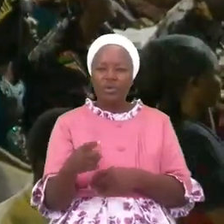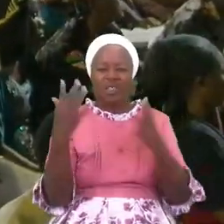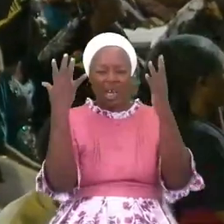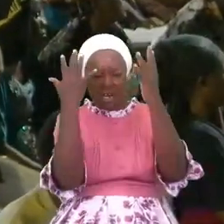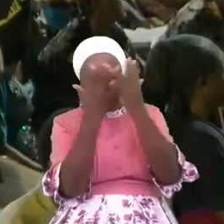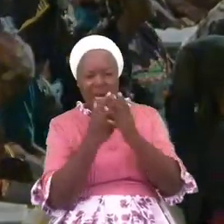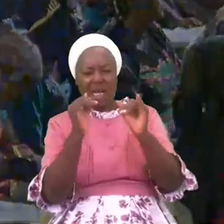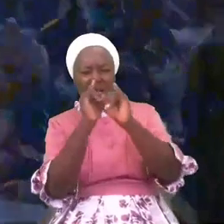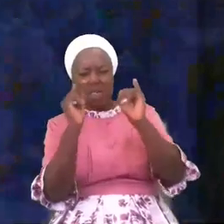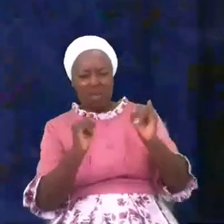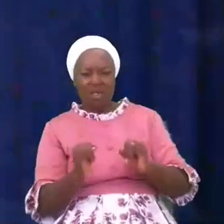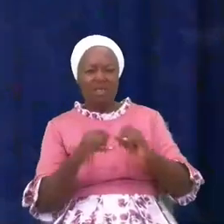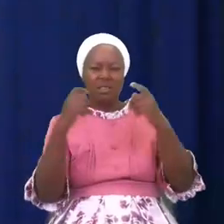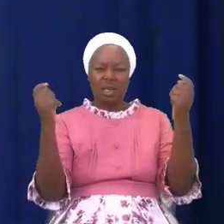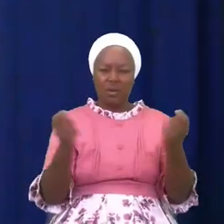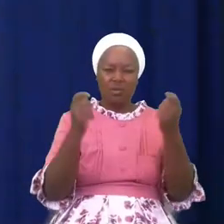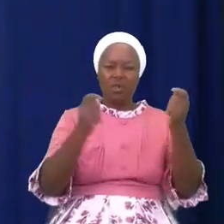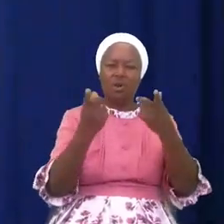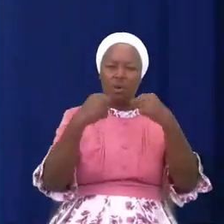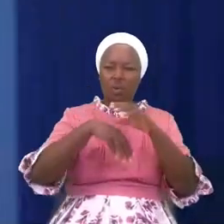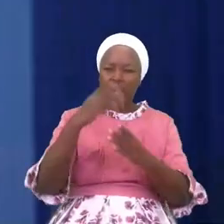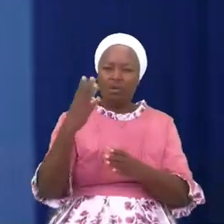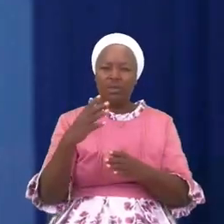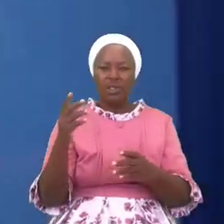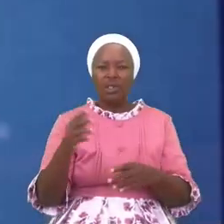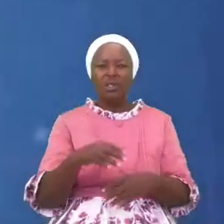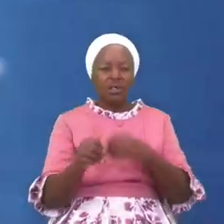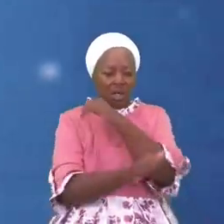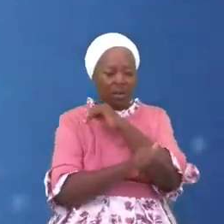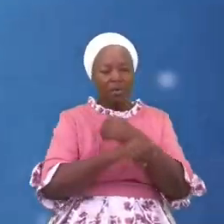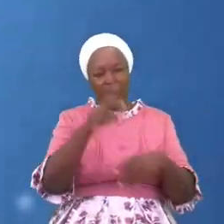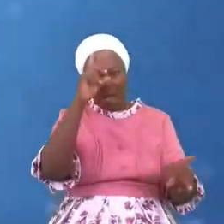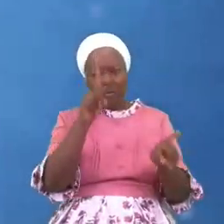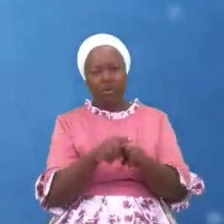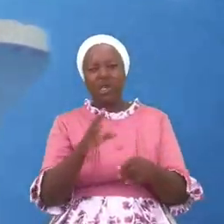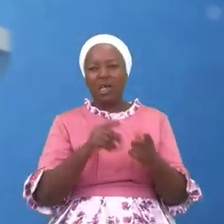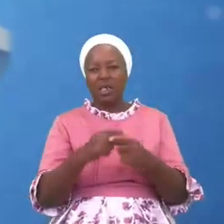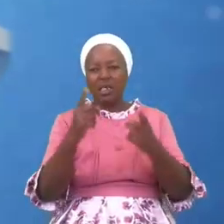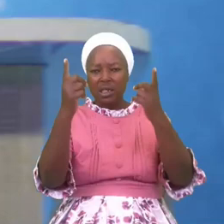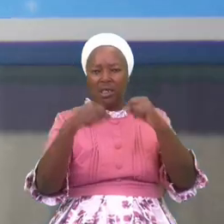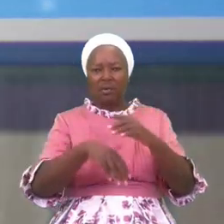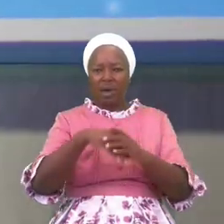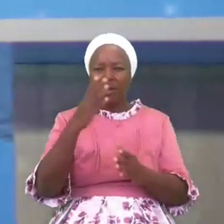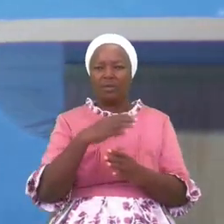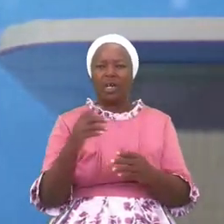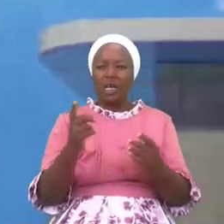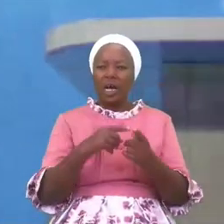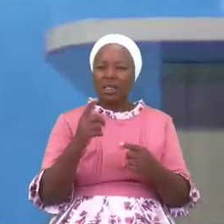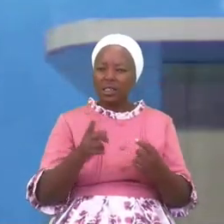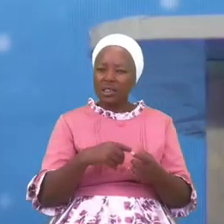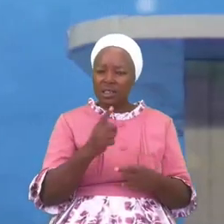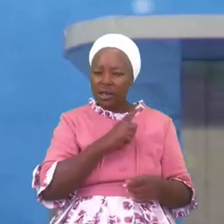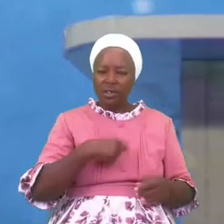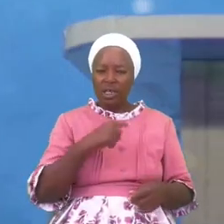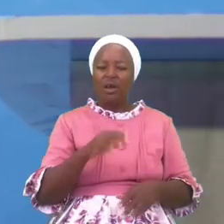He agreed, and he came out. And the Lord said, walk before me. He agreed to walk before God. And